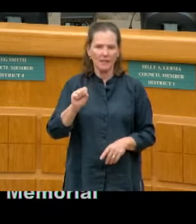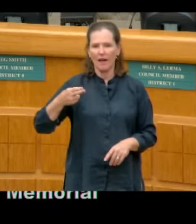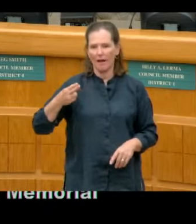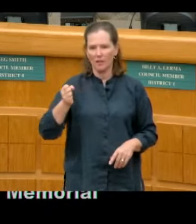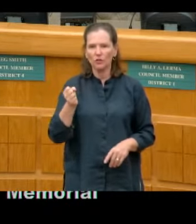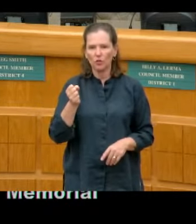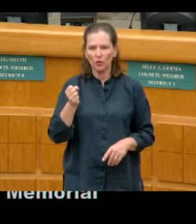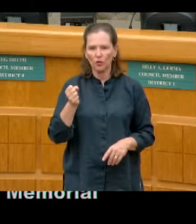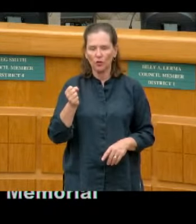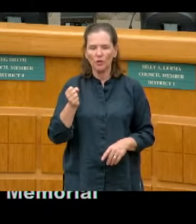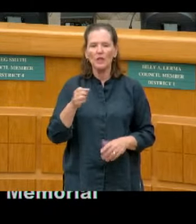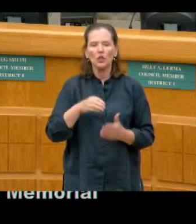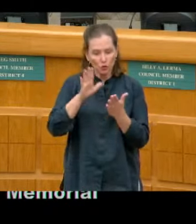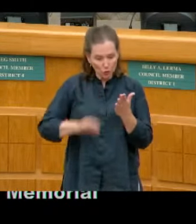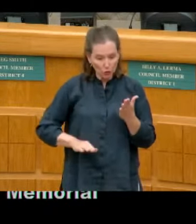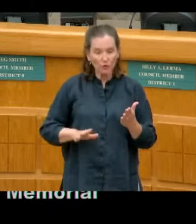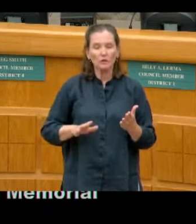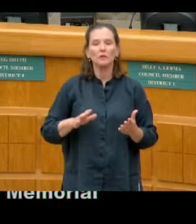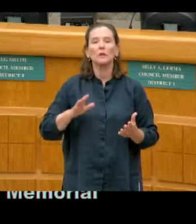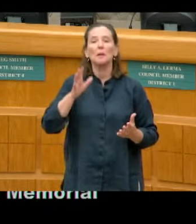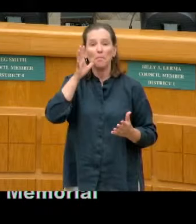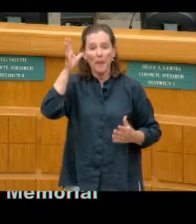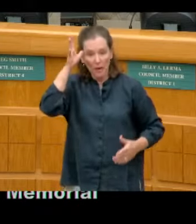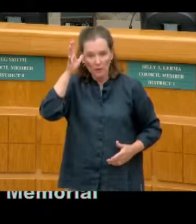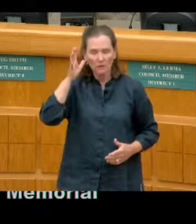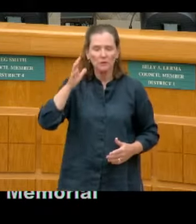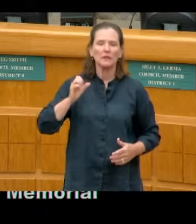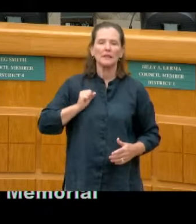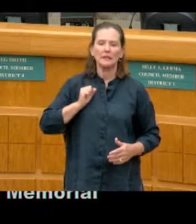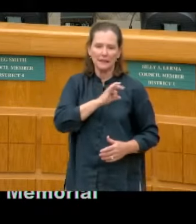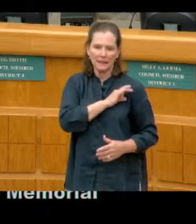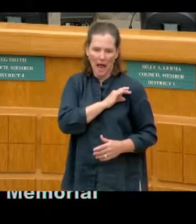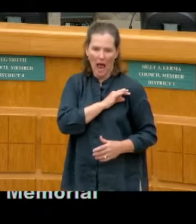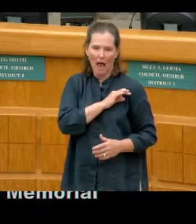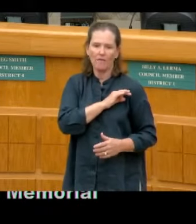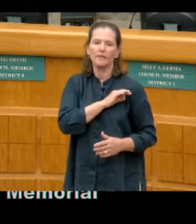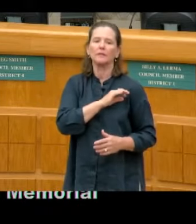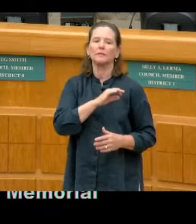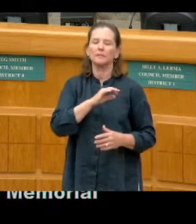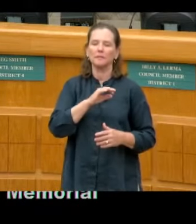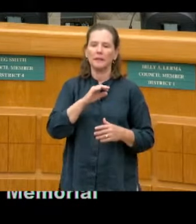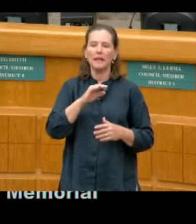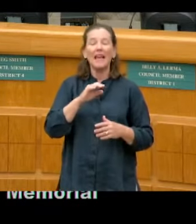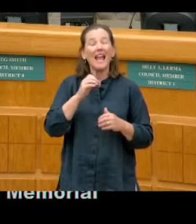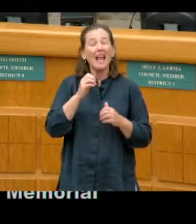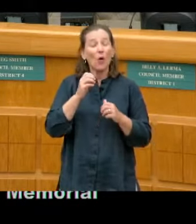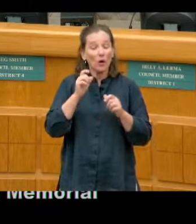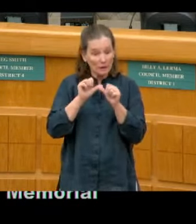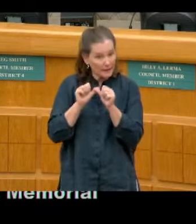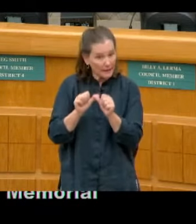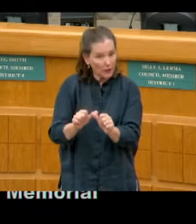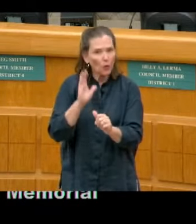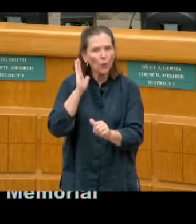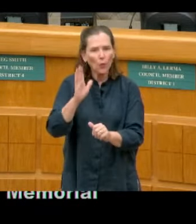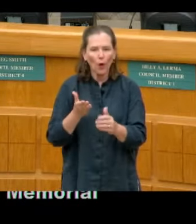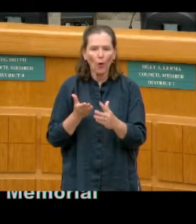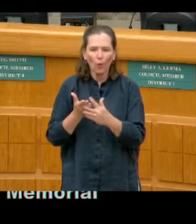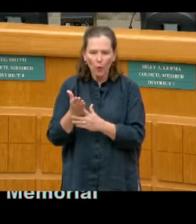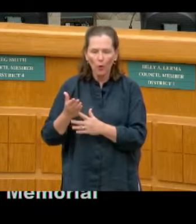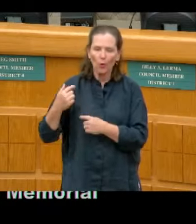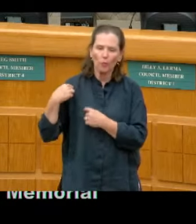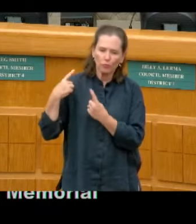of September, every Wednesday and Thursday, the Public Health Department will be at different middle and high schools to accommodate those who are still looking to get their vaccine